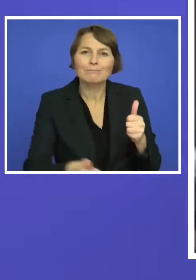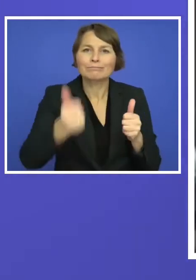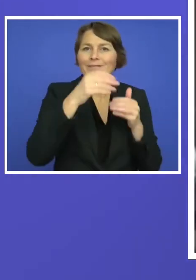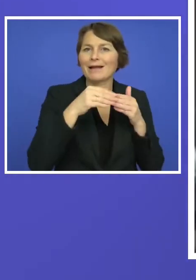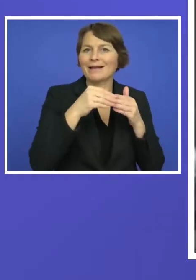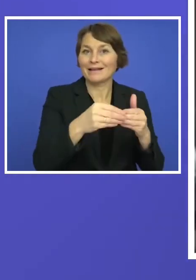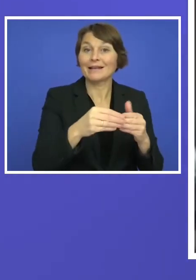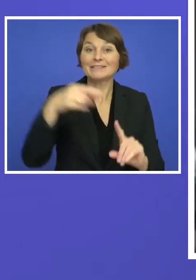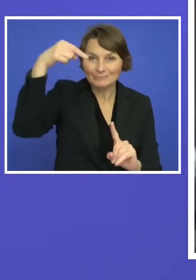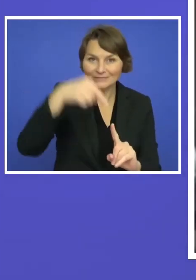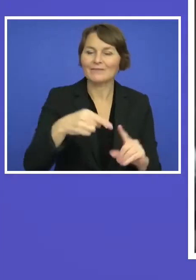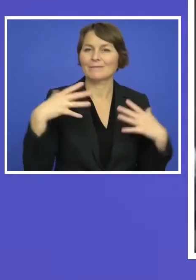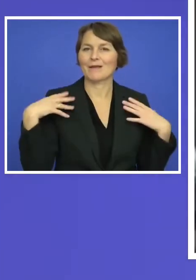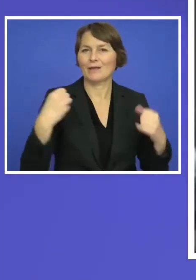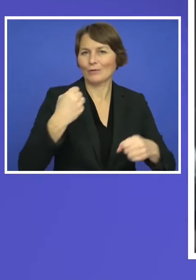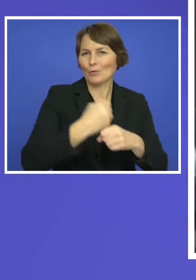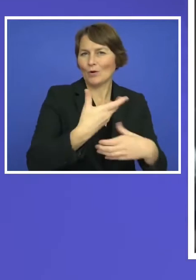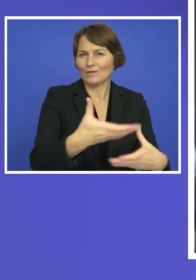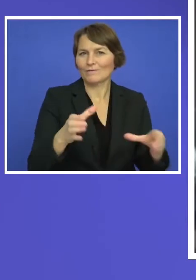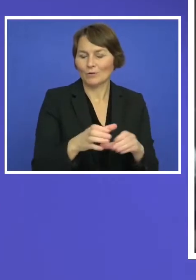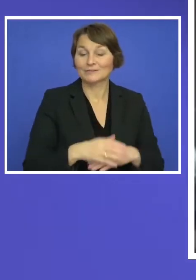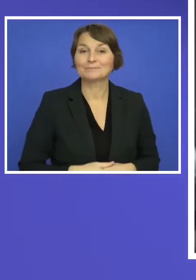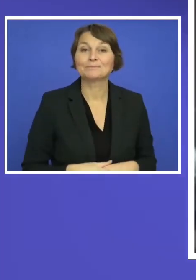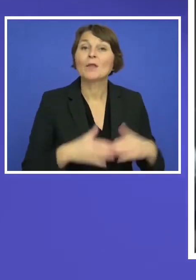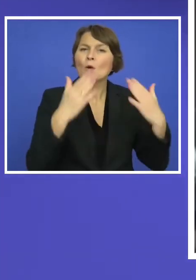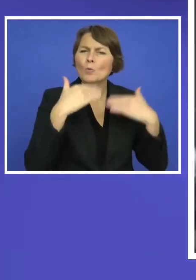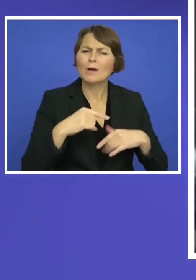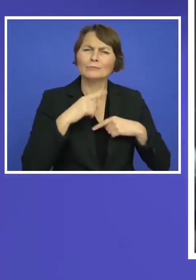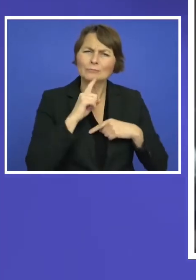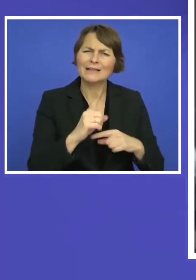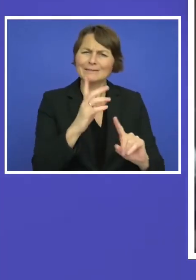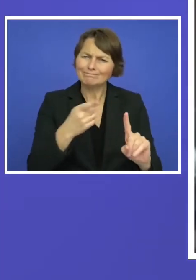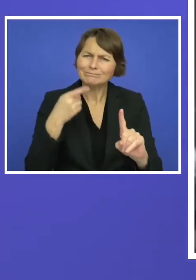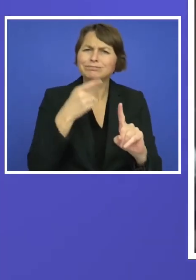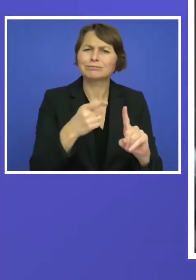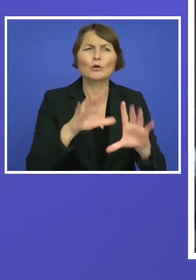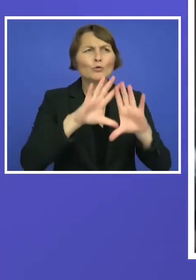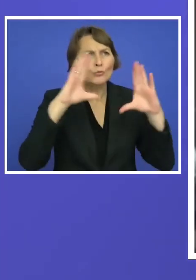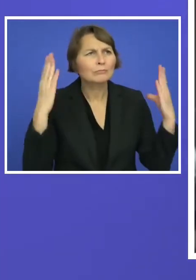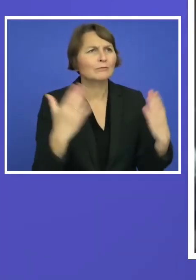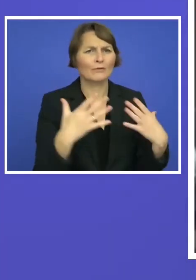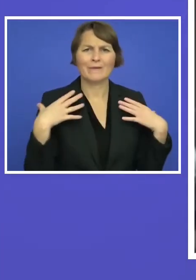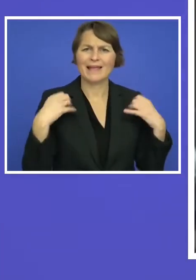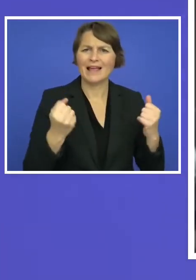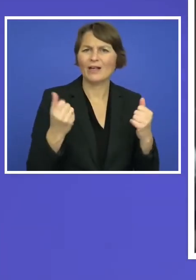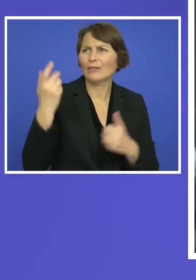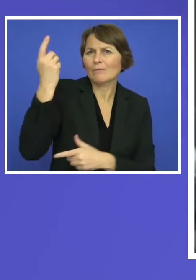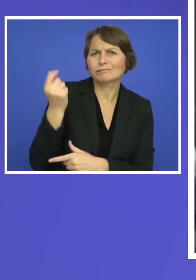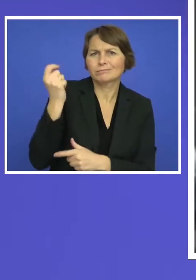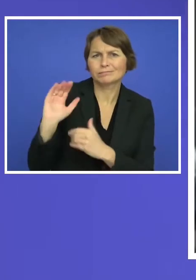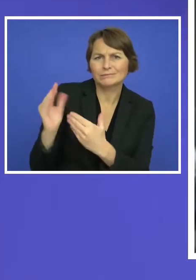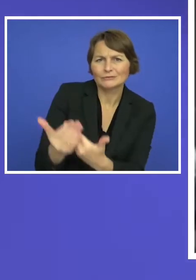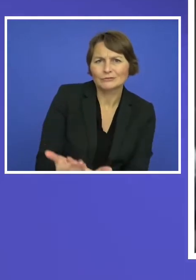will help us achieve universal health coverage, and it will strengthen health for all. We know that gendered leadership gaps in health are a barrier